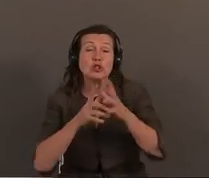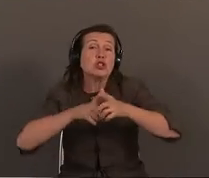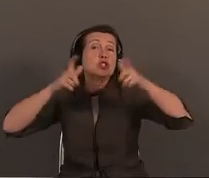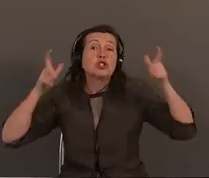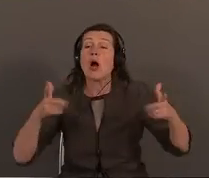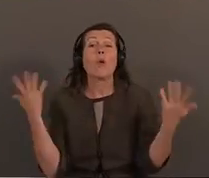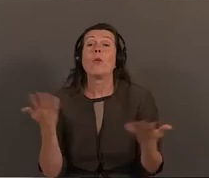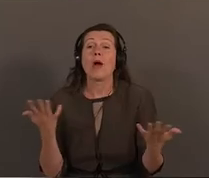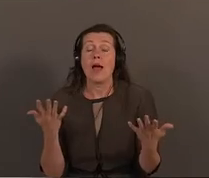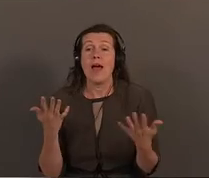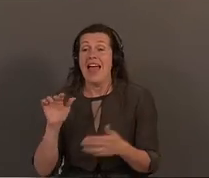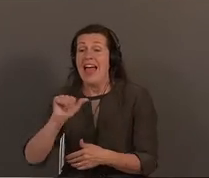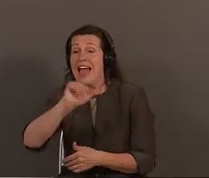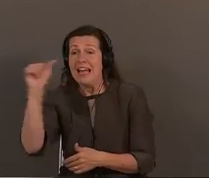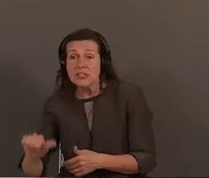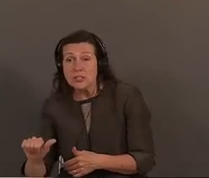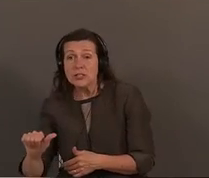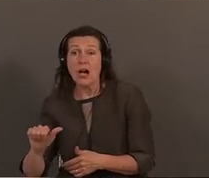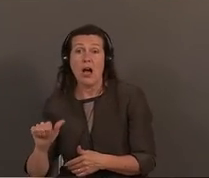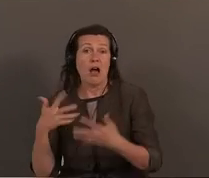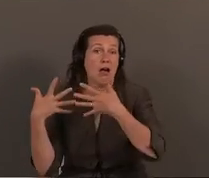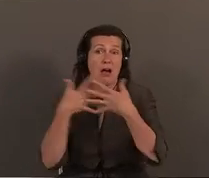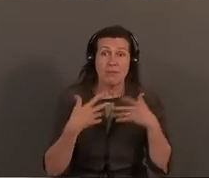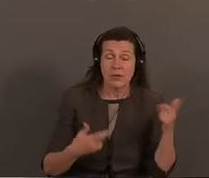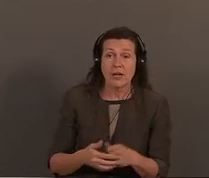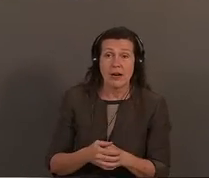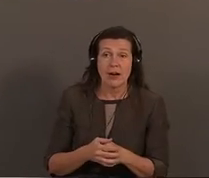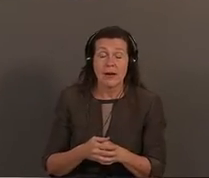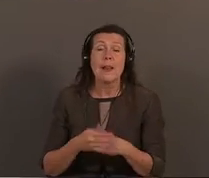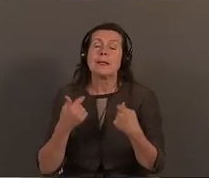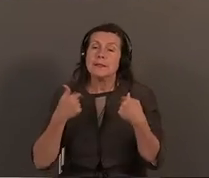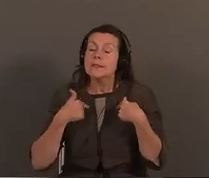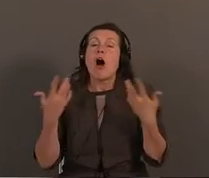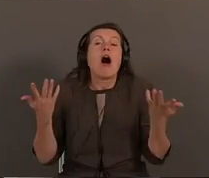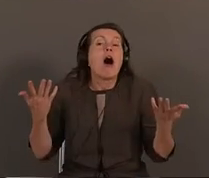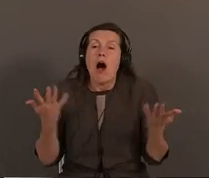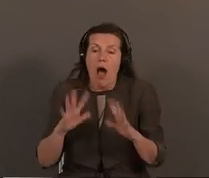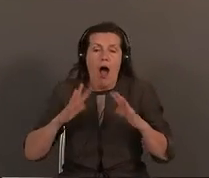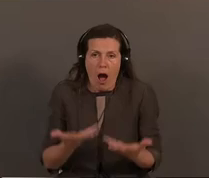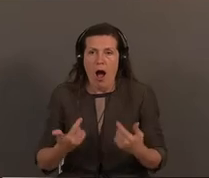States. So the big issue for Europe is how do we make sure that we can be back